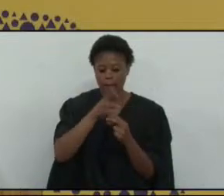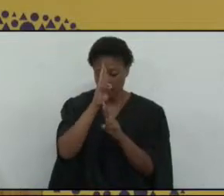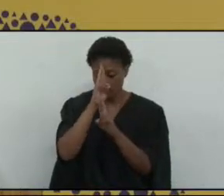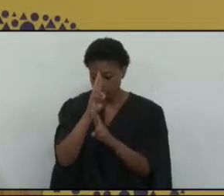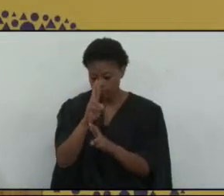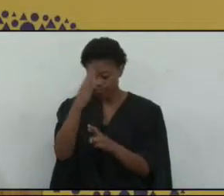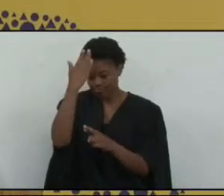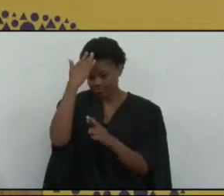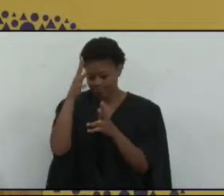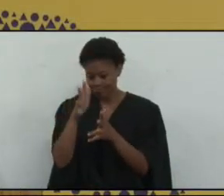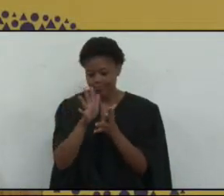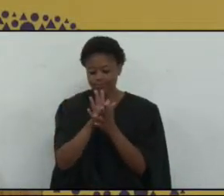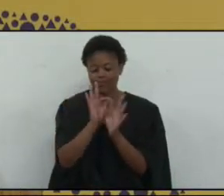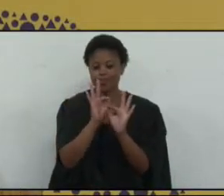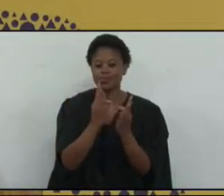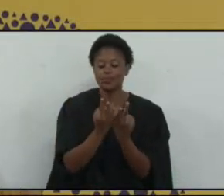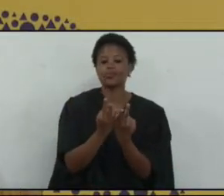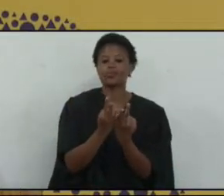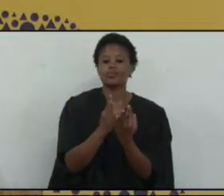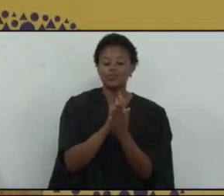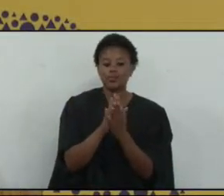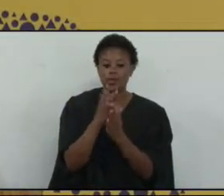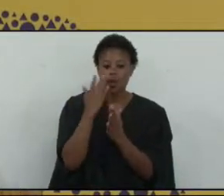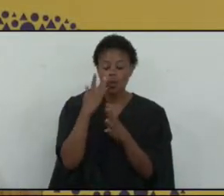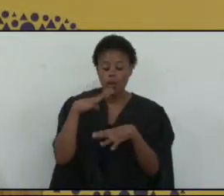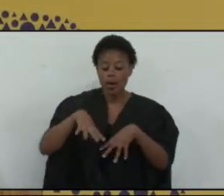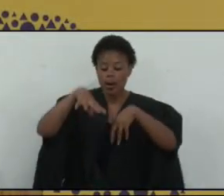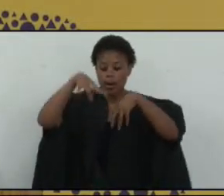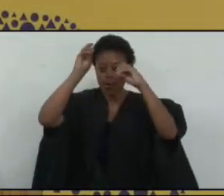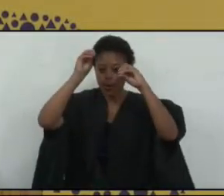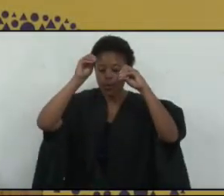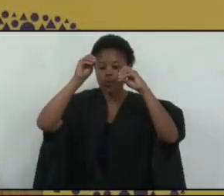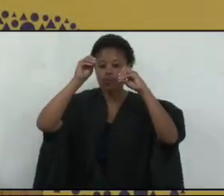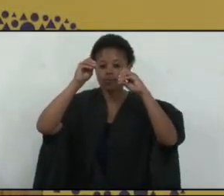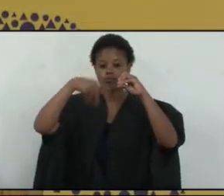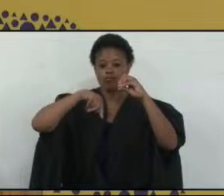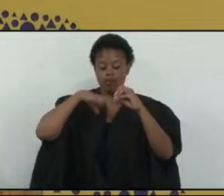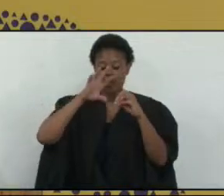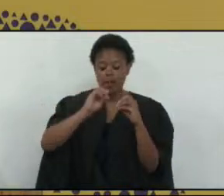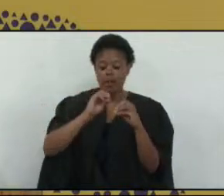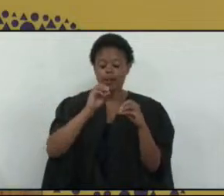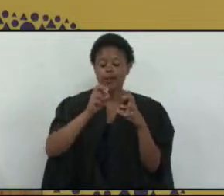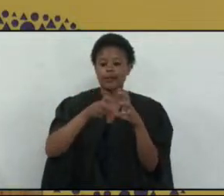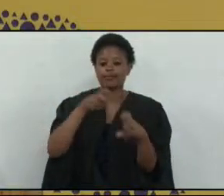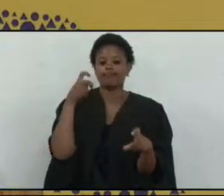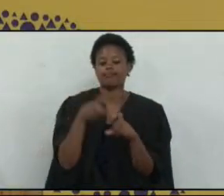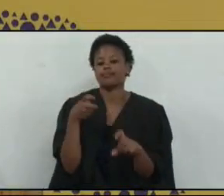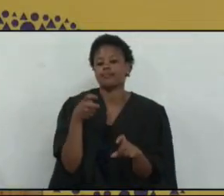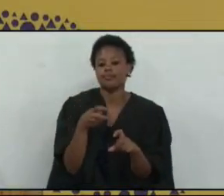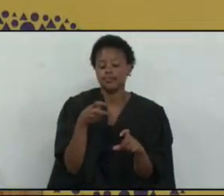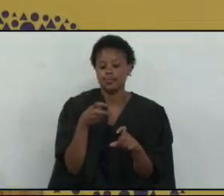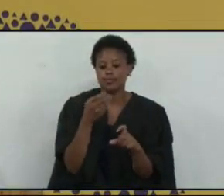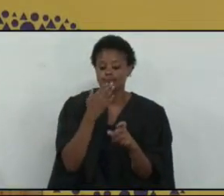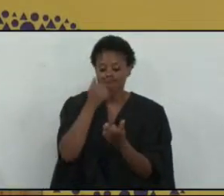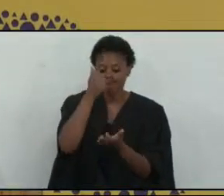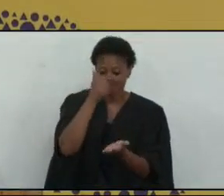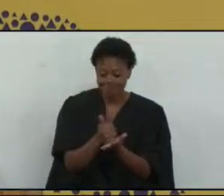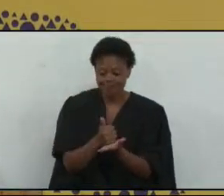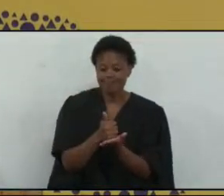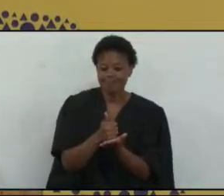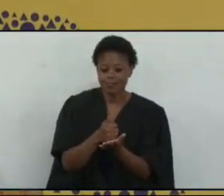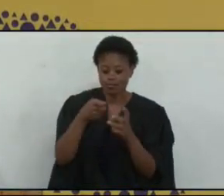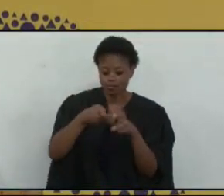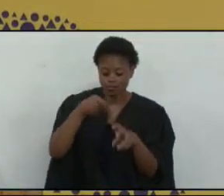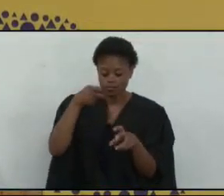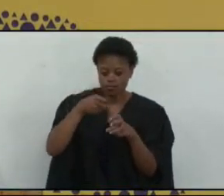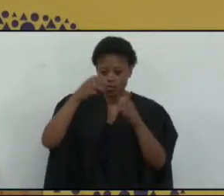family. And finally, please note that in the event of a load shedding, we have a standby generator. Please remain seated as the generator